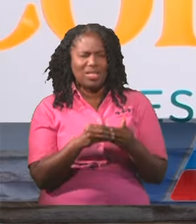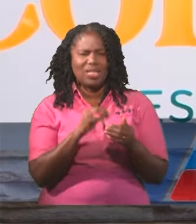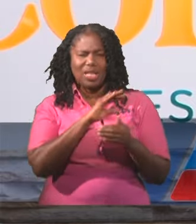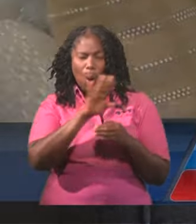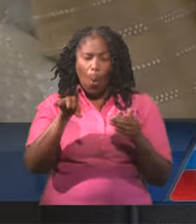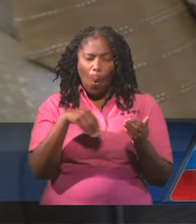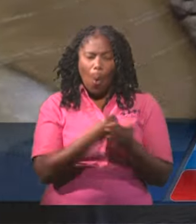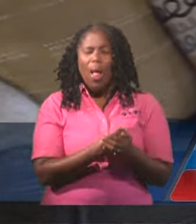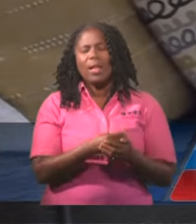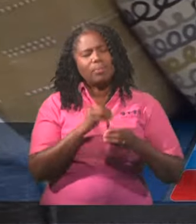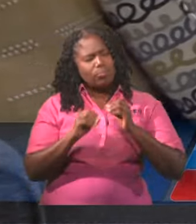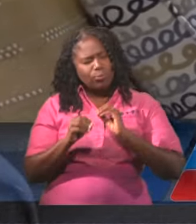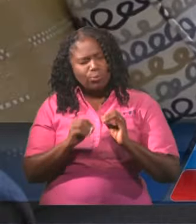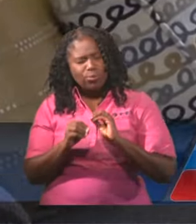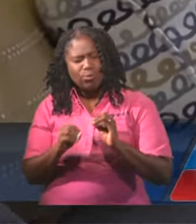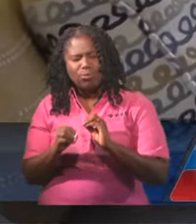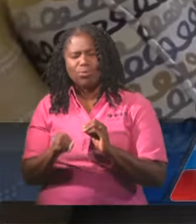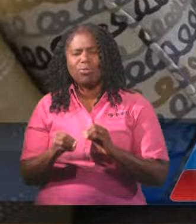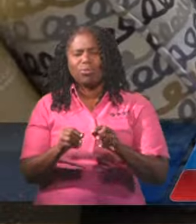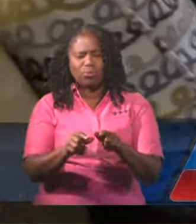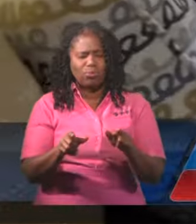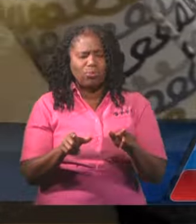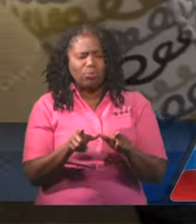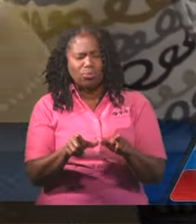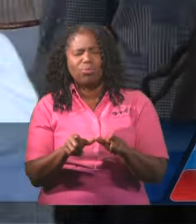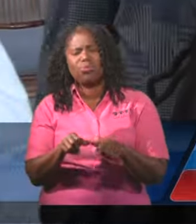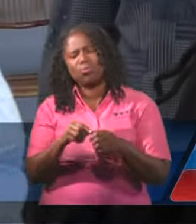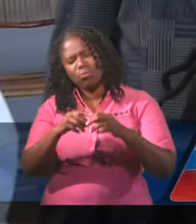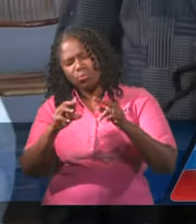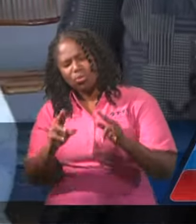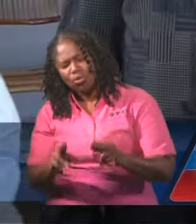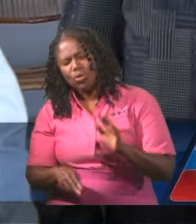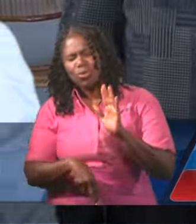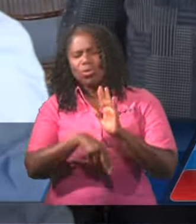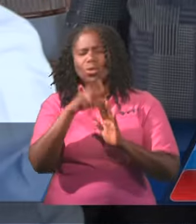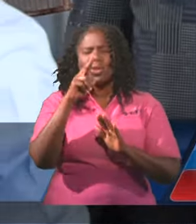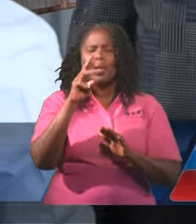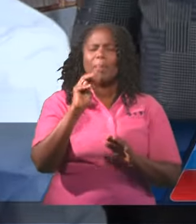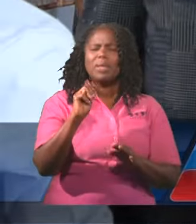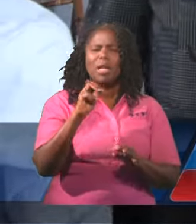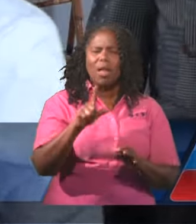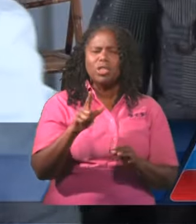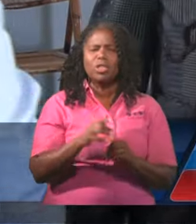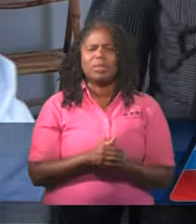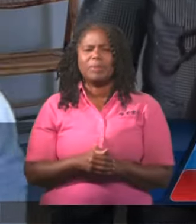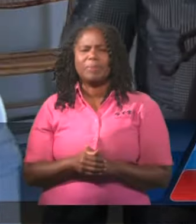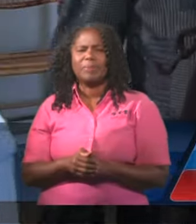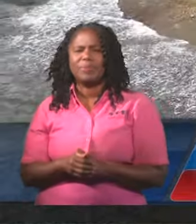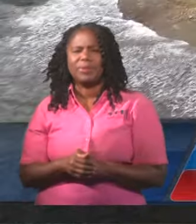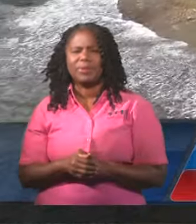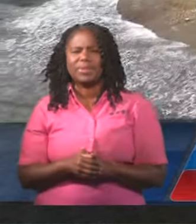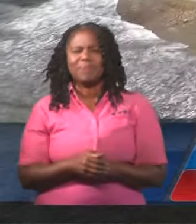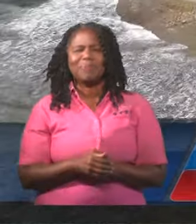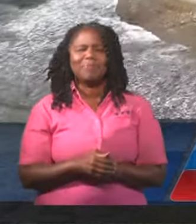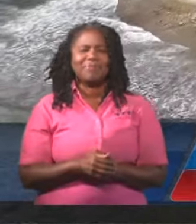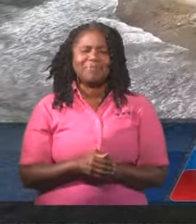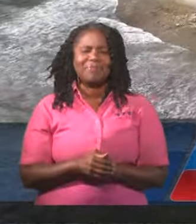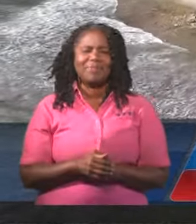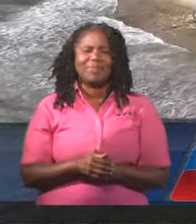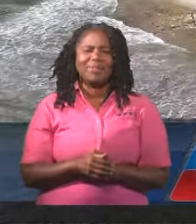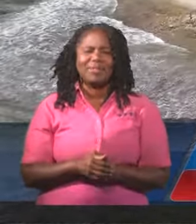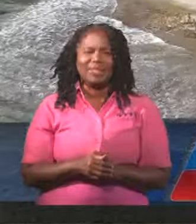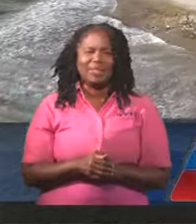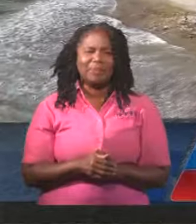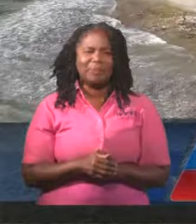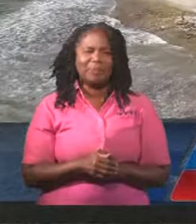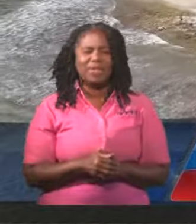this property. Tourism Secretary Tashia Grace Boris believes with the Manta Lodge Hotel and the Dive Center operational, Tobago is